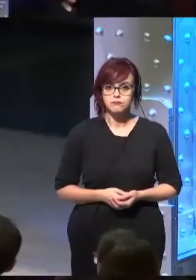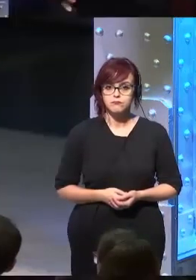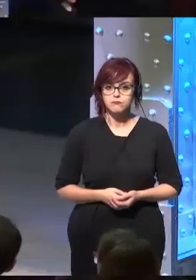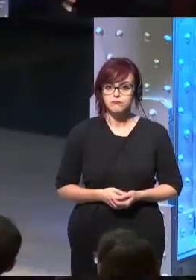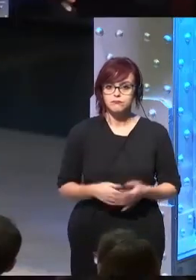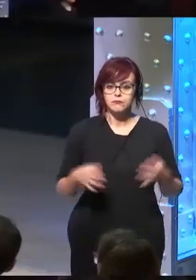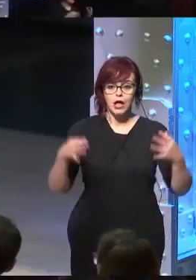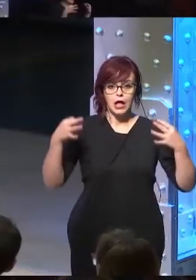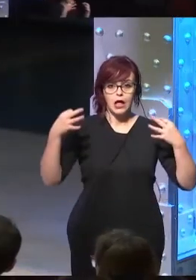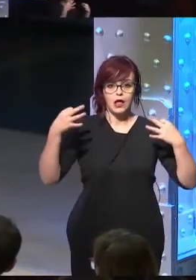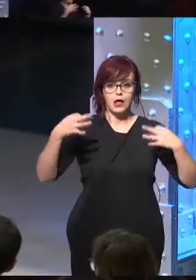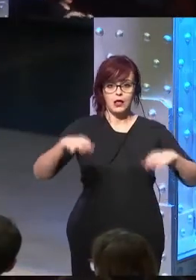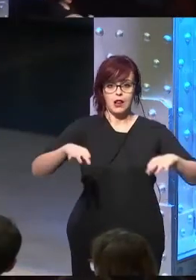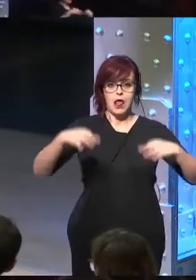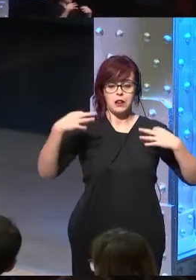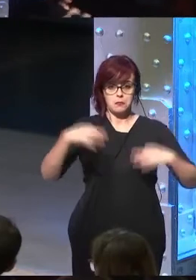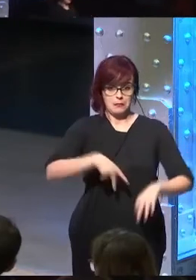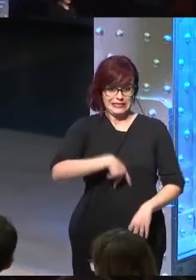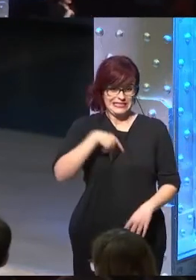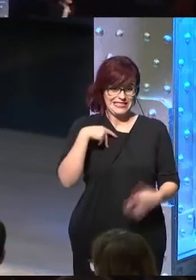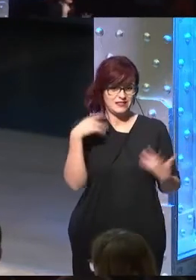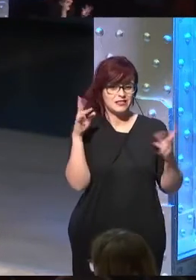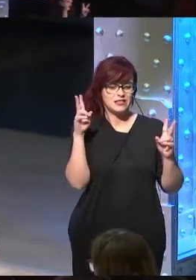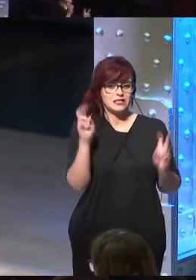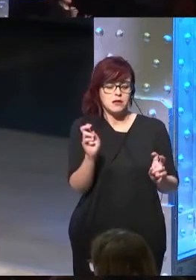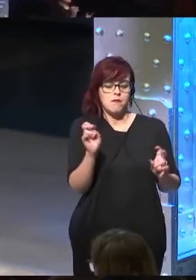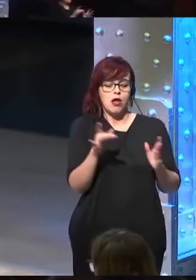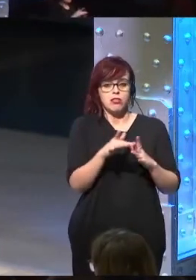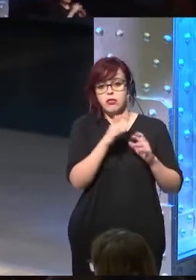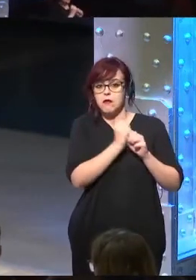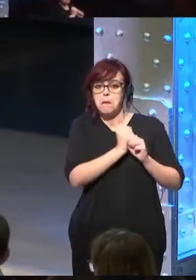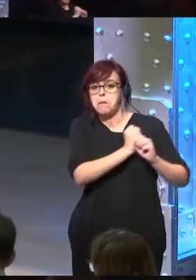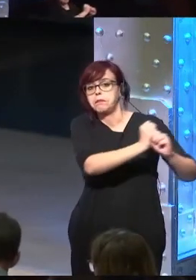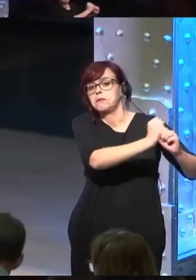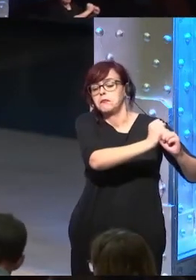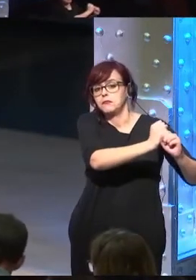The truth is that that sublimation, that